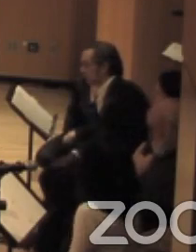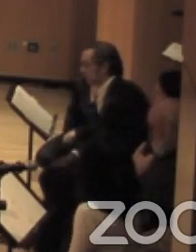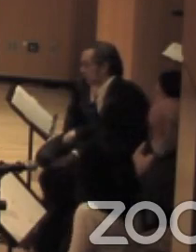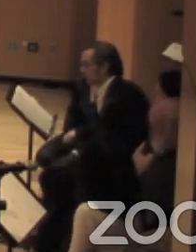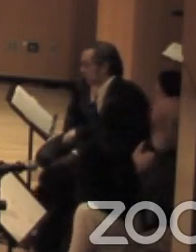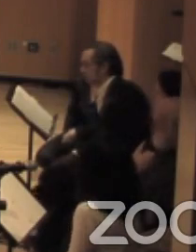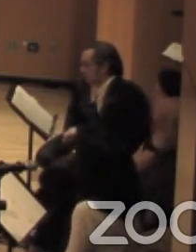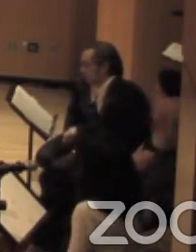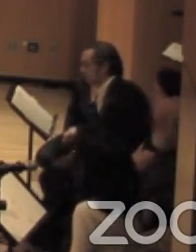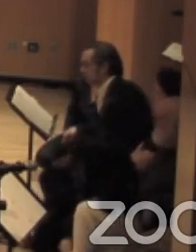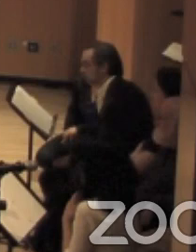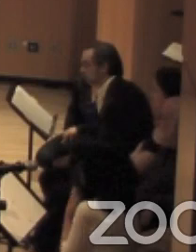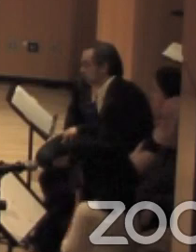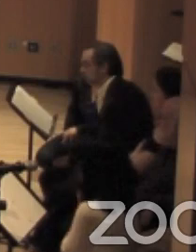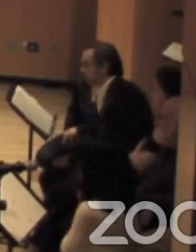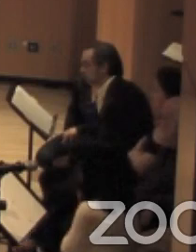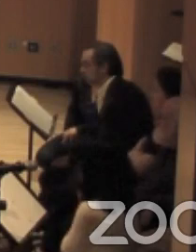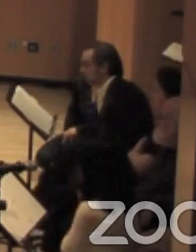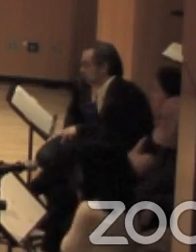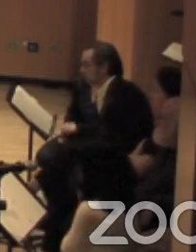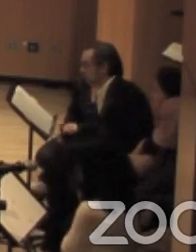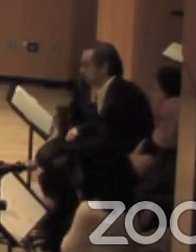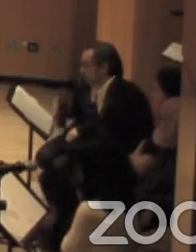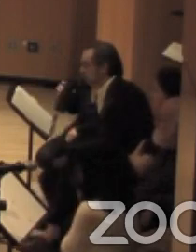in and then she